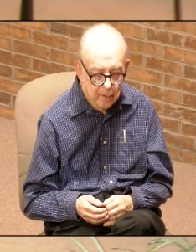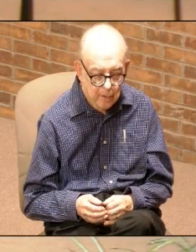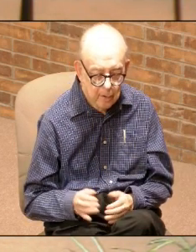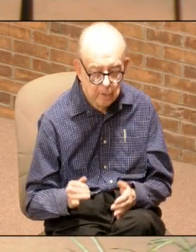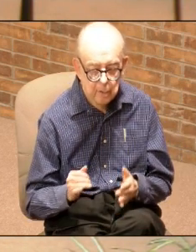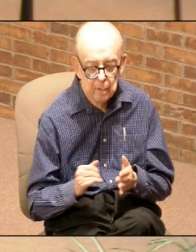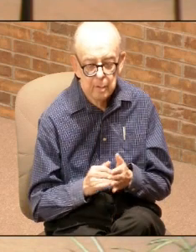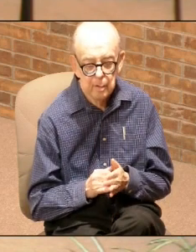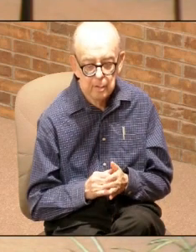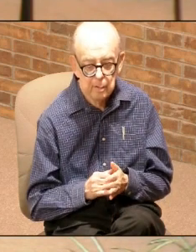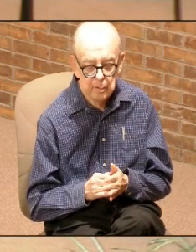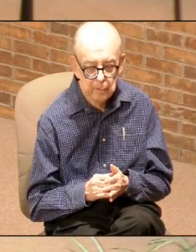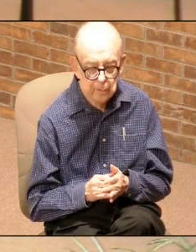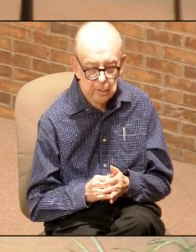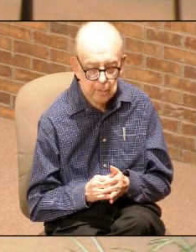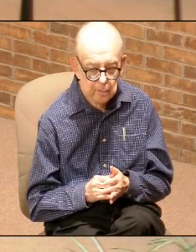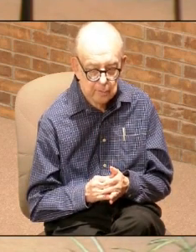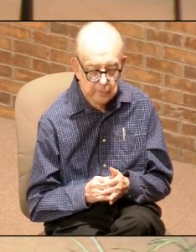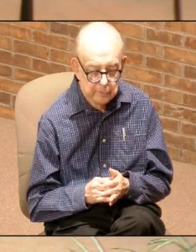that